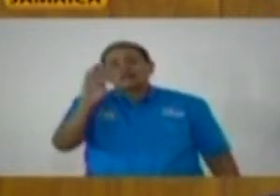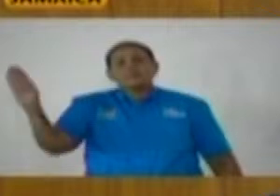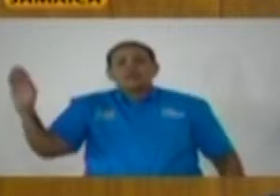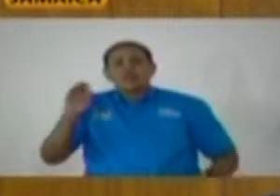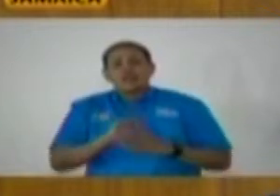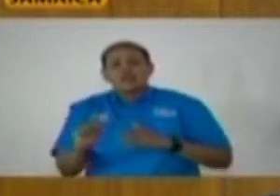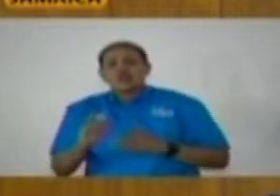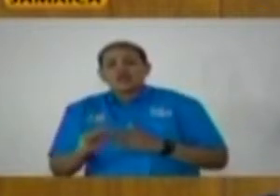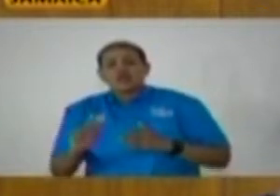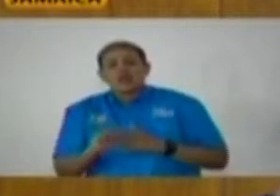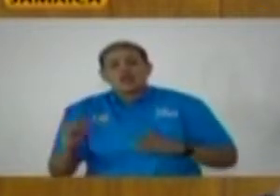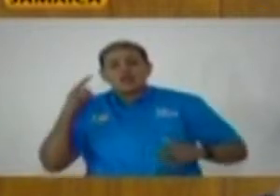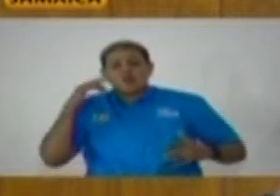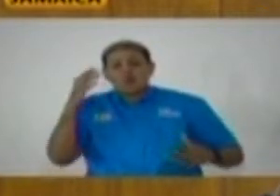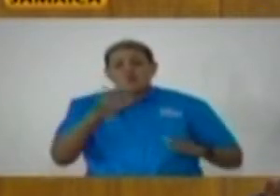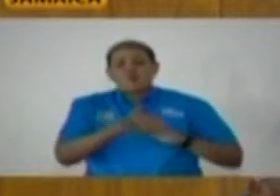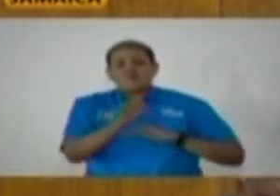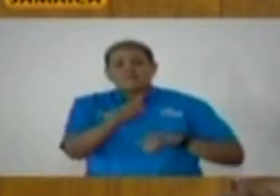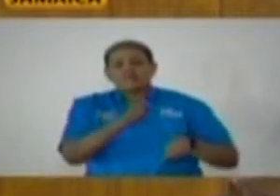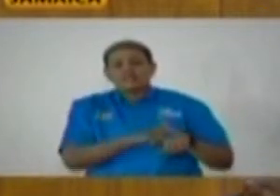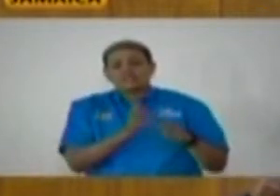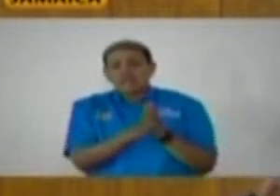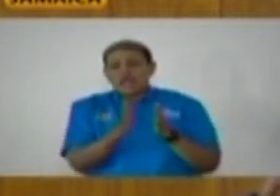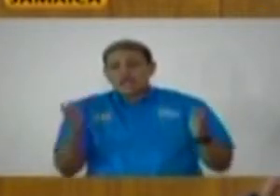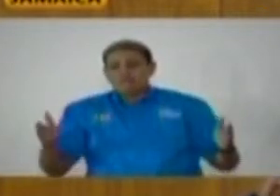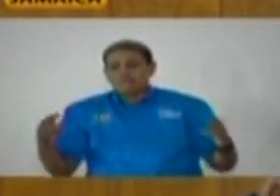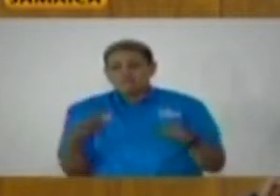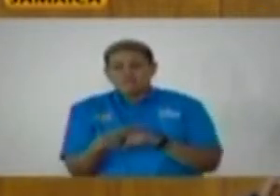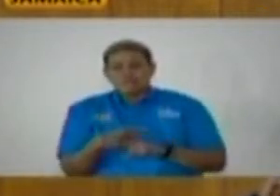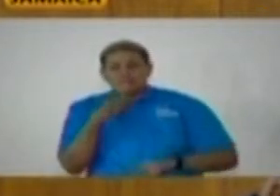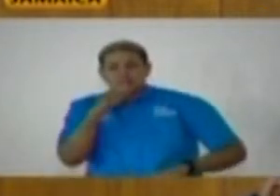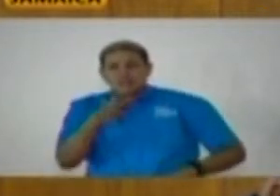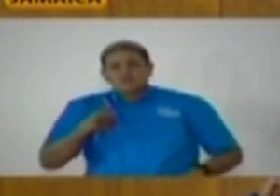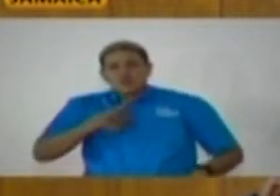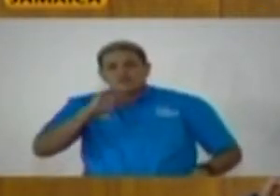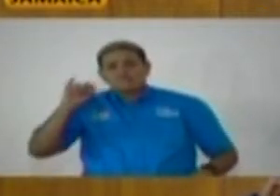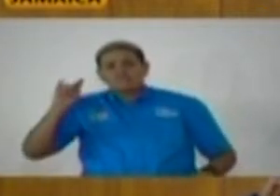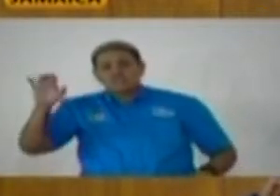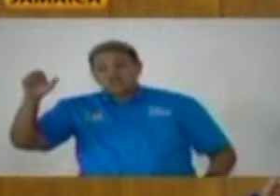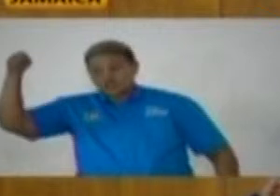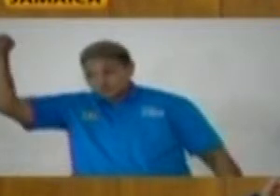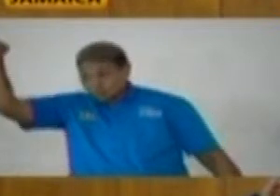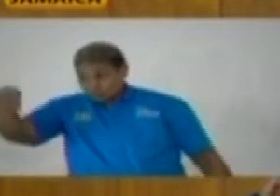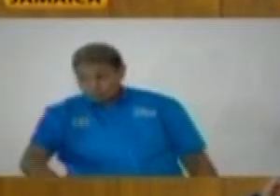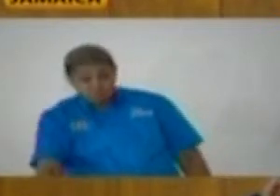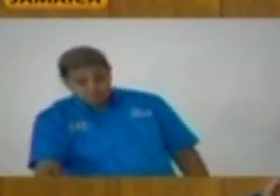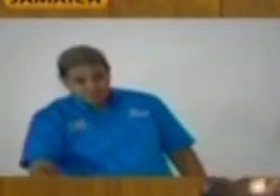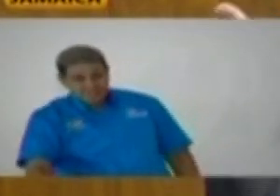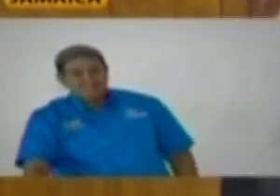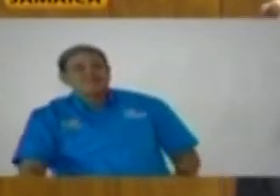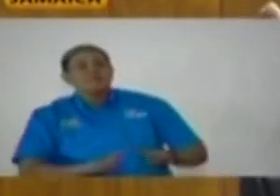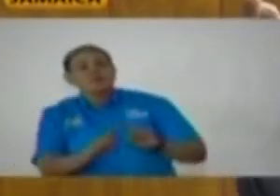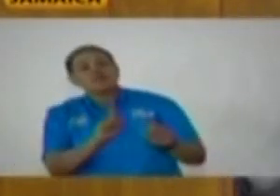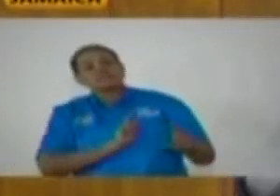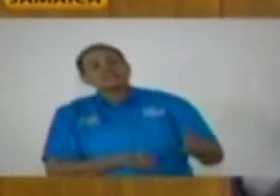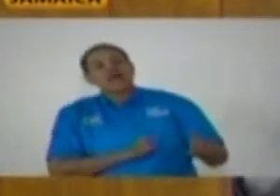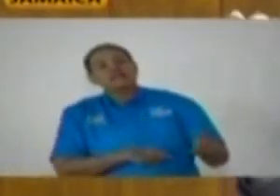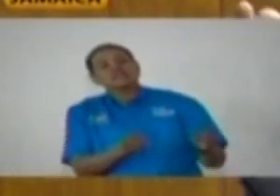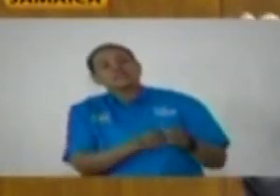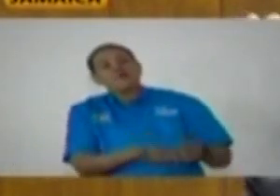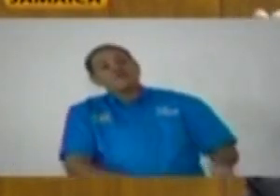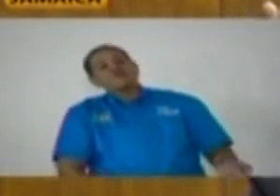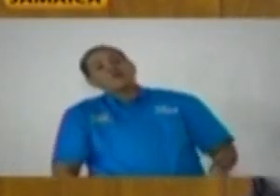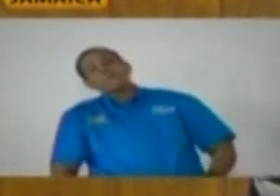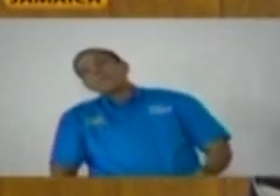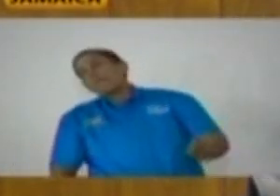billion over that time. So we have JUTC falling, but we are providing more licenses